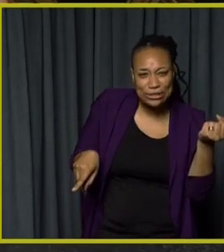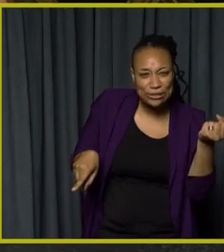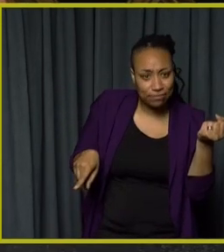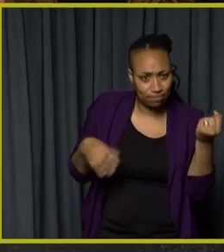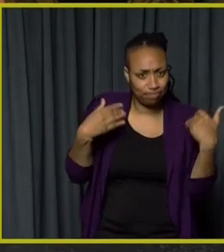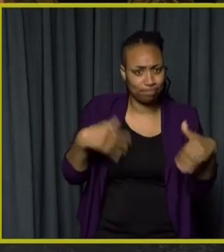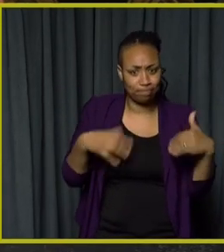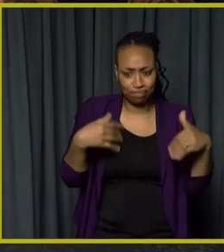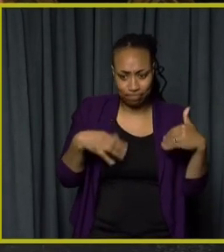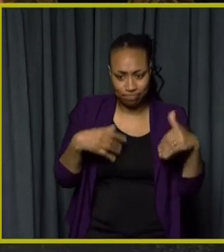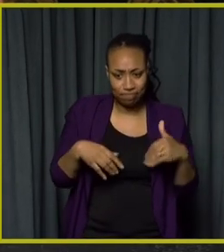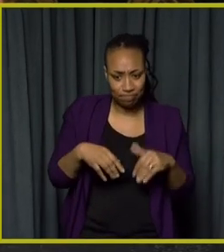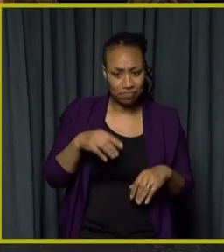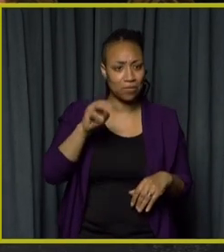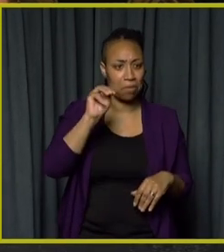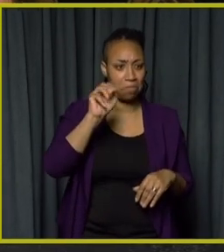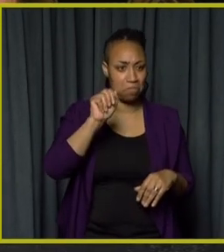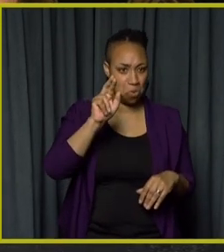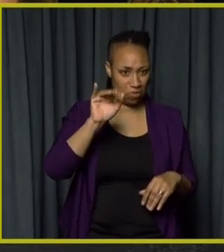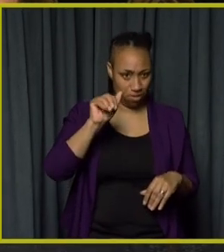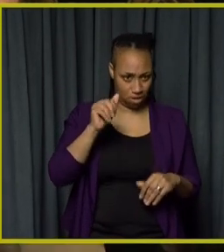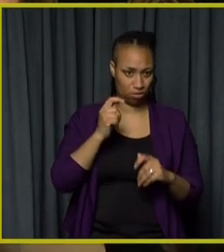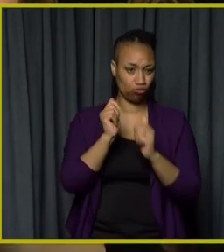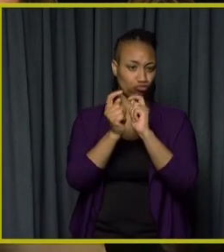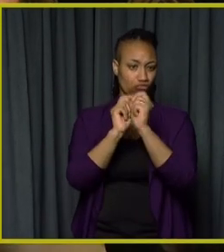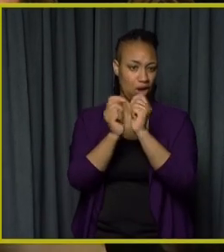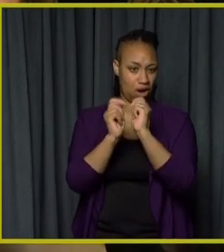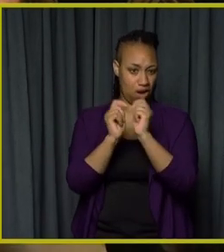Tobago, who have been